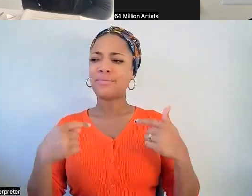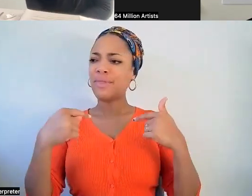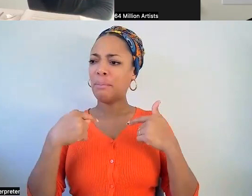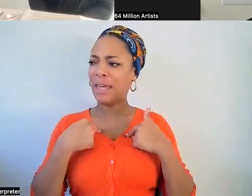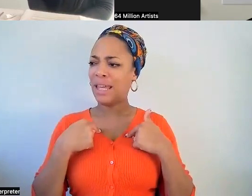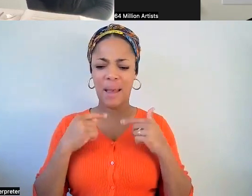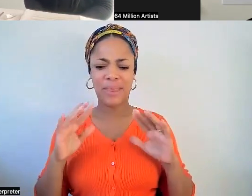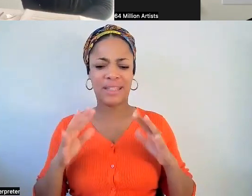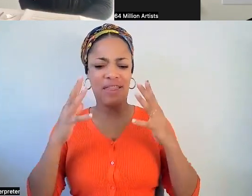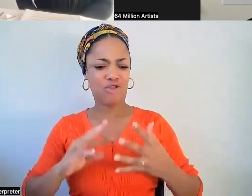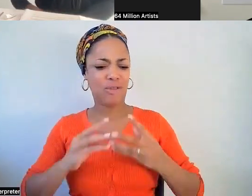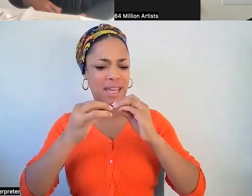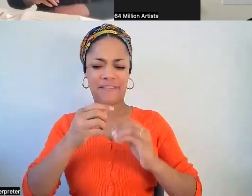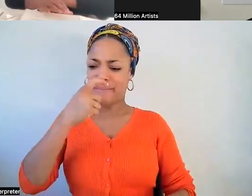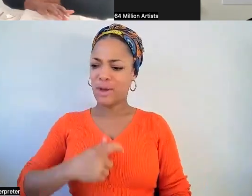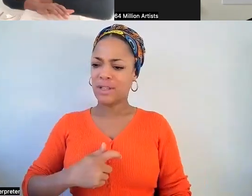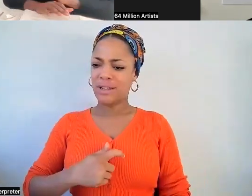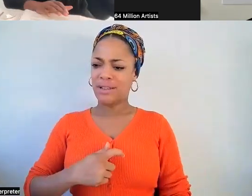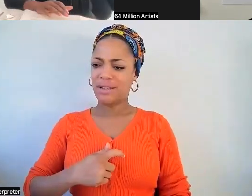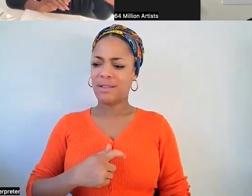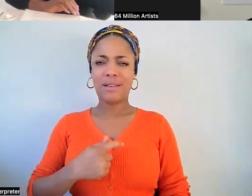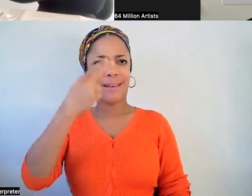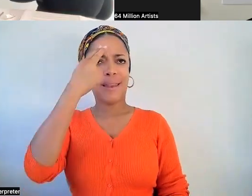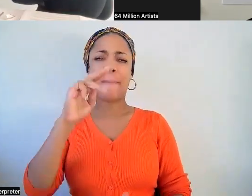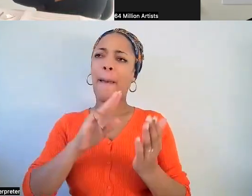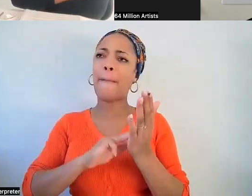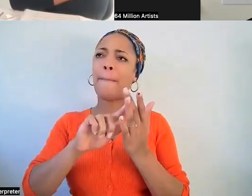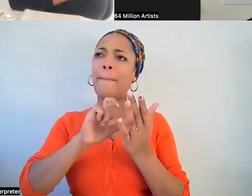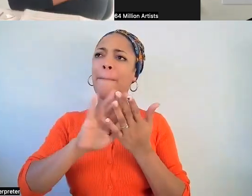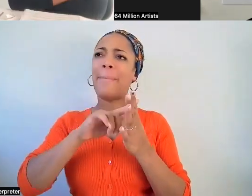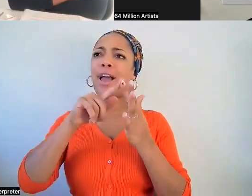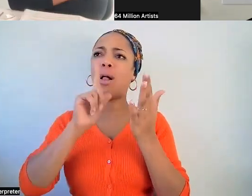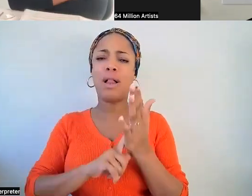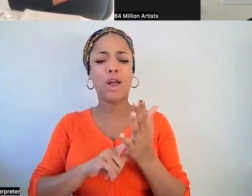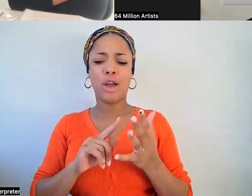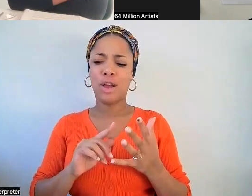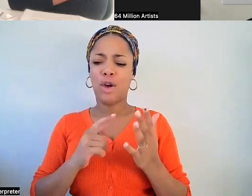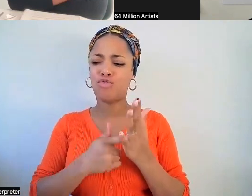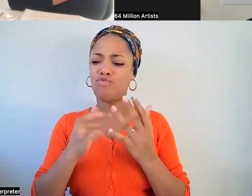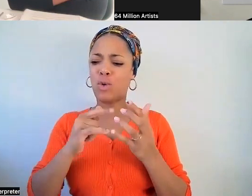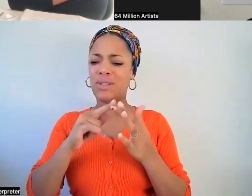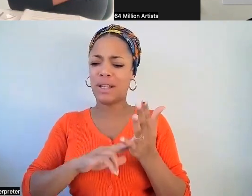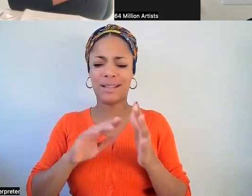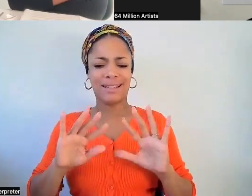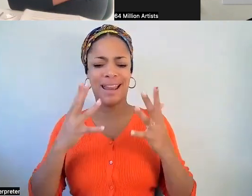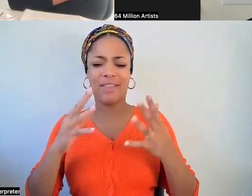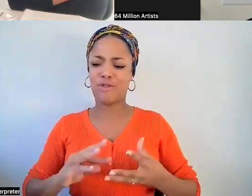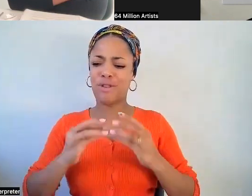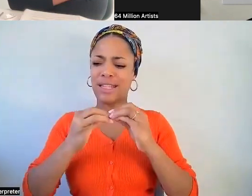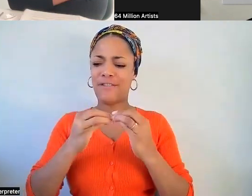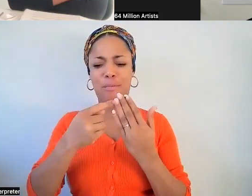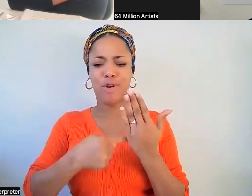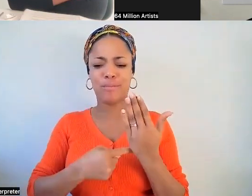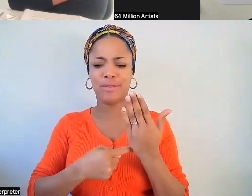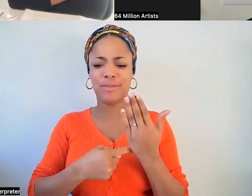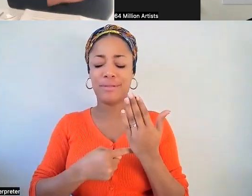that before. I am Michael, 10th creative prompt Rosen. Wonderful. Yes. And our creative prompt today is around